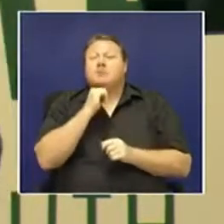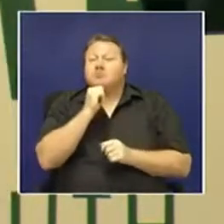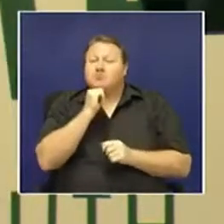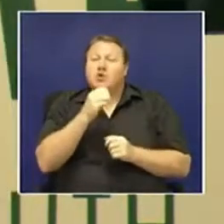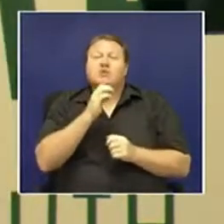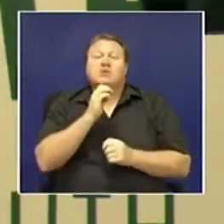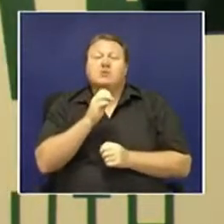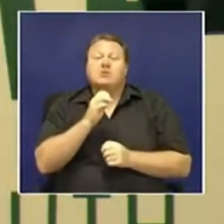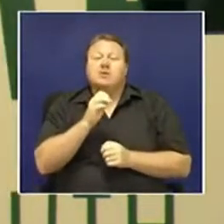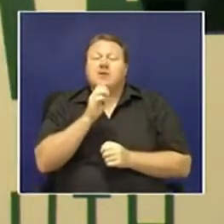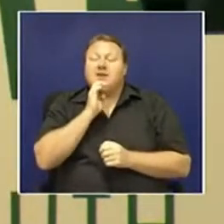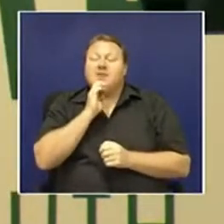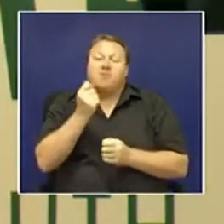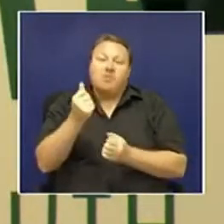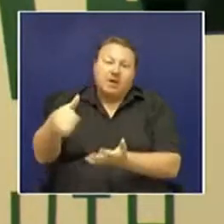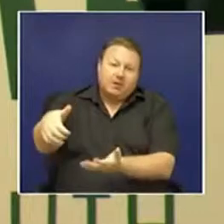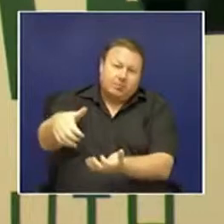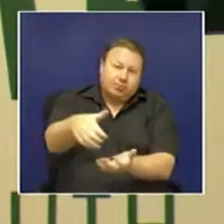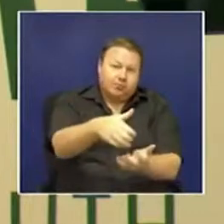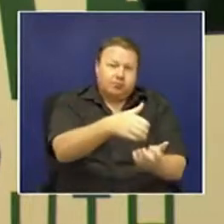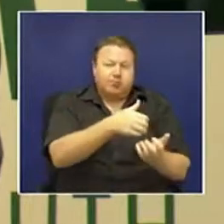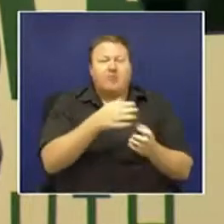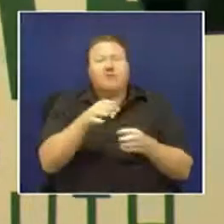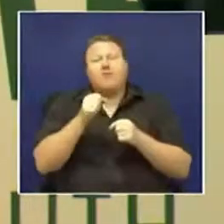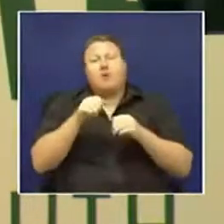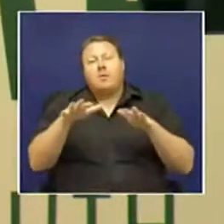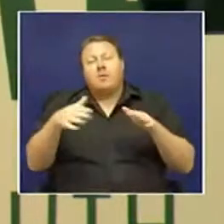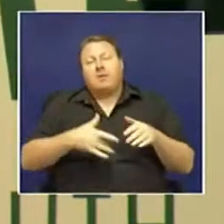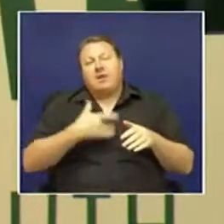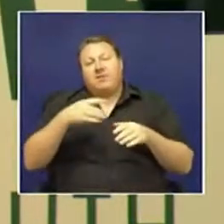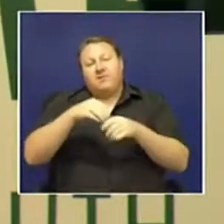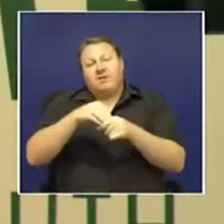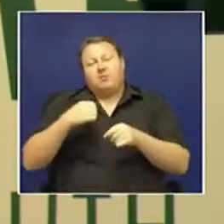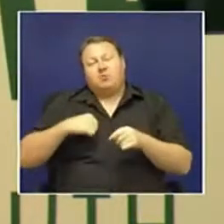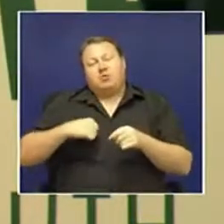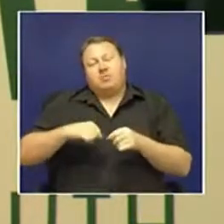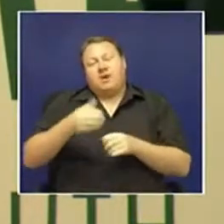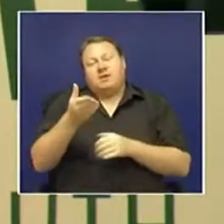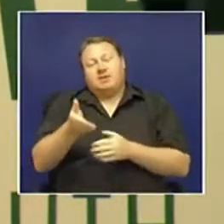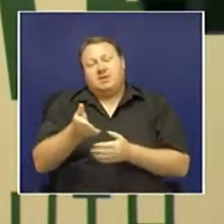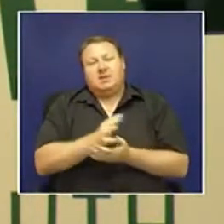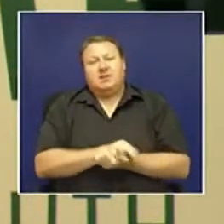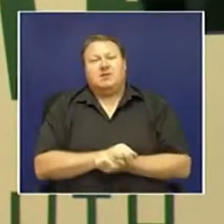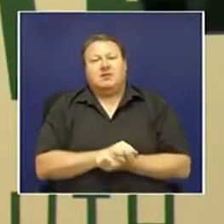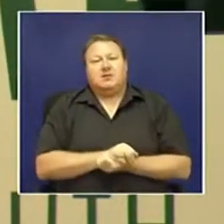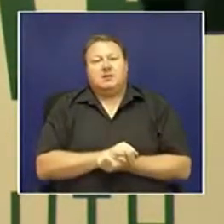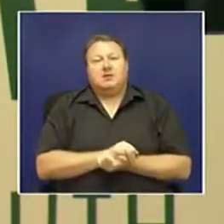more targeted approach to respond to the diverse pressures facing municipality.